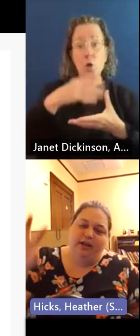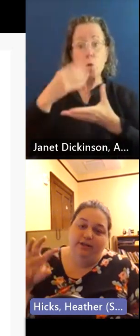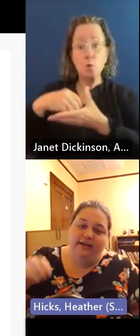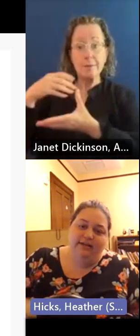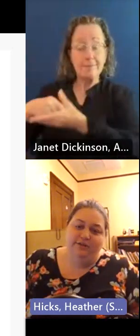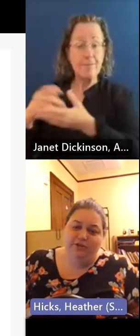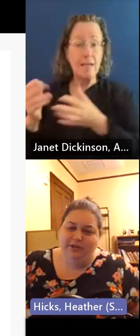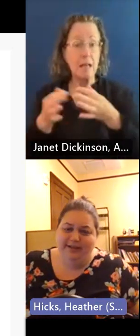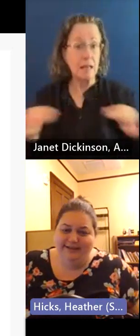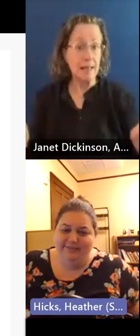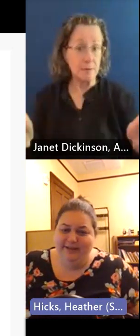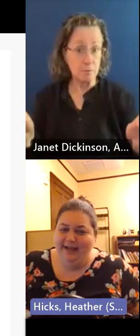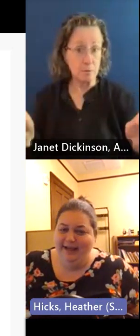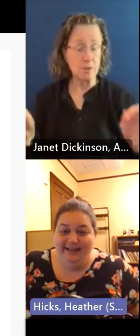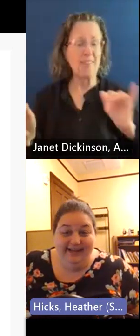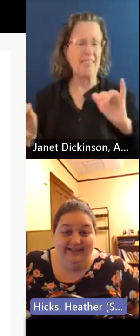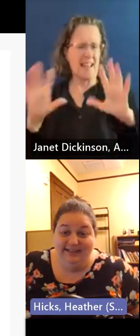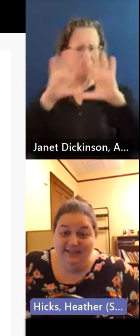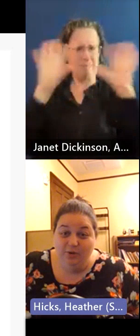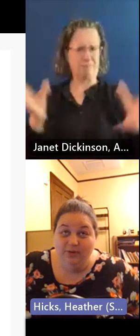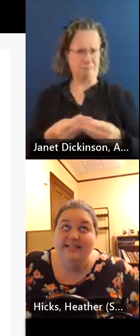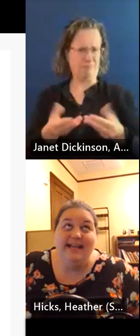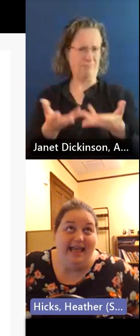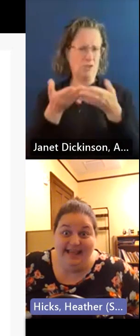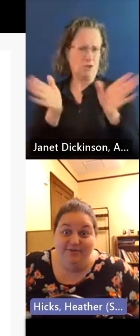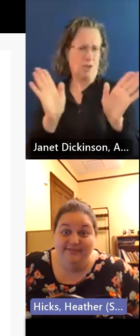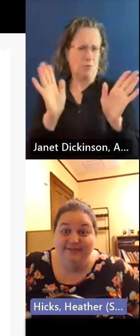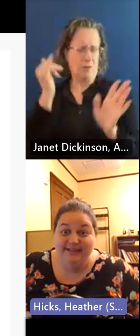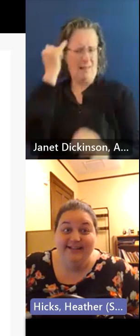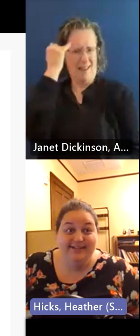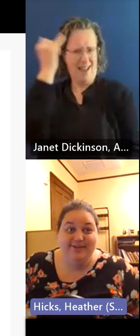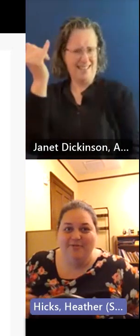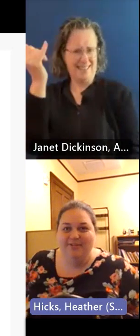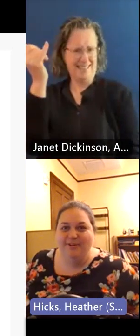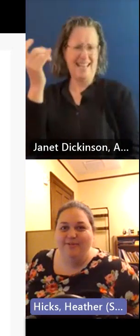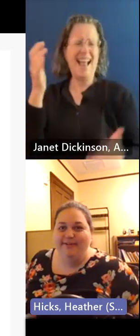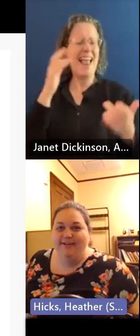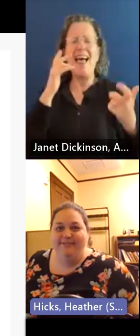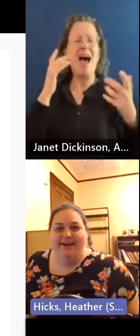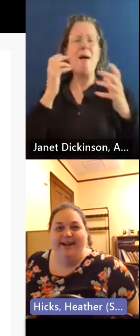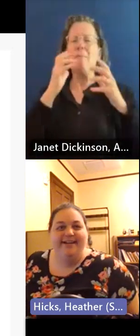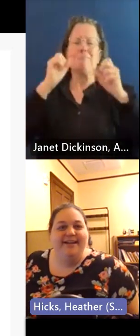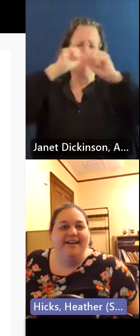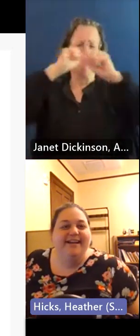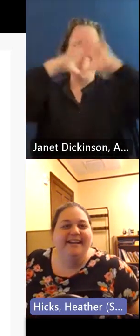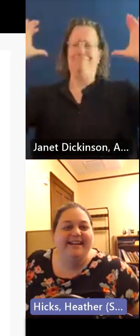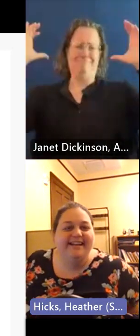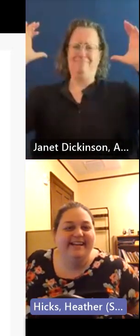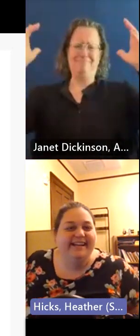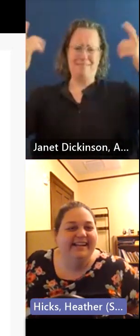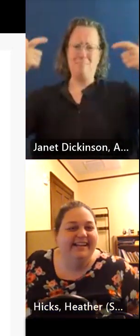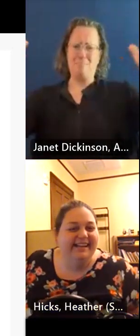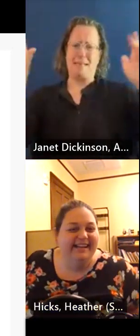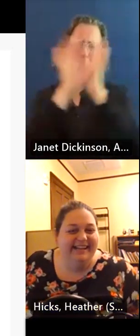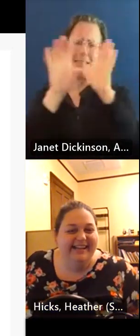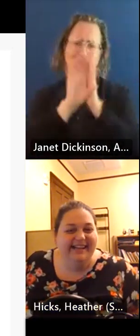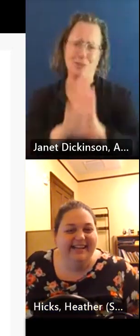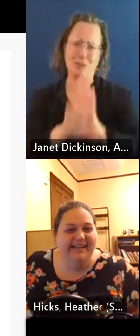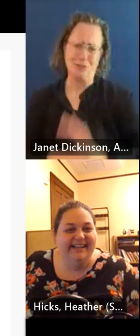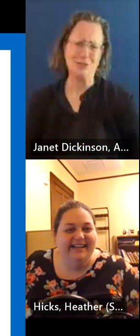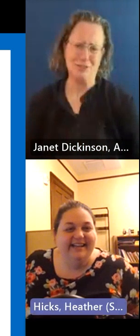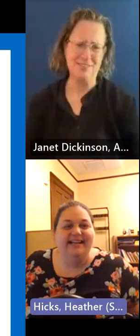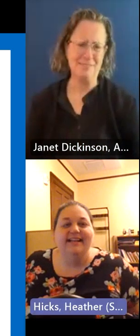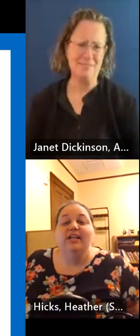that's the general idea of digital accessibility at like 10,000 feet. It's so very, very high.